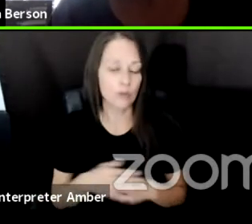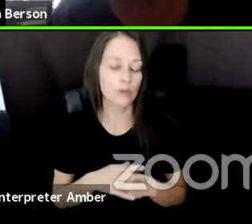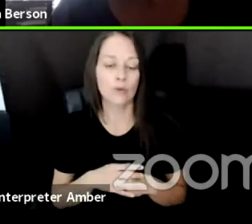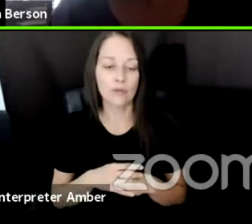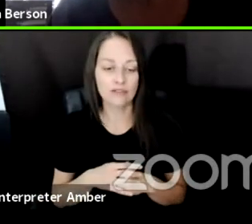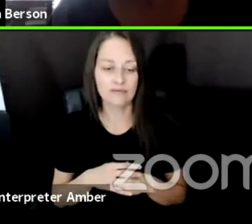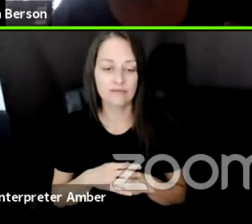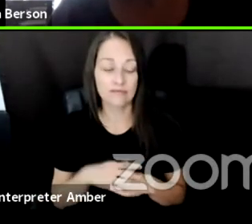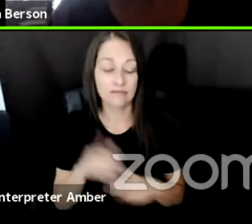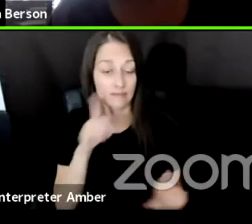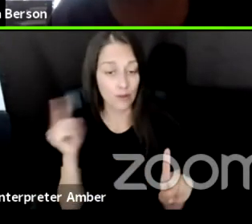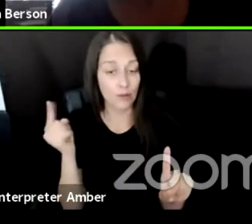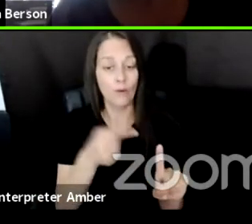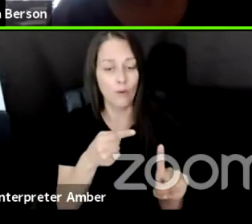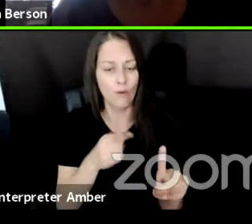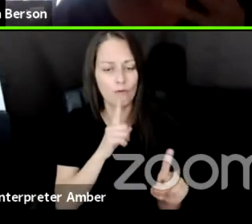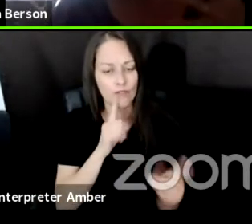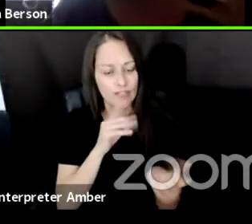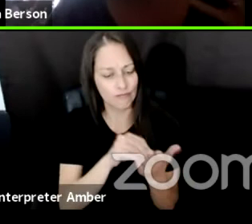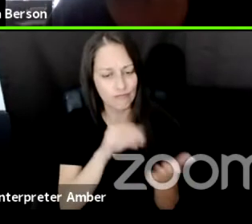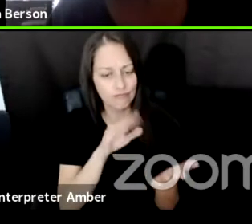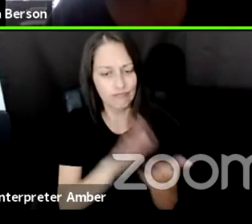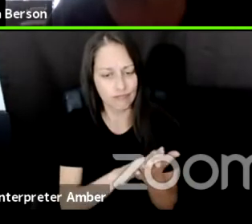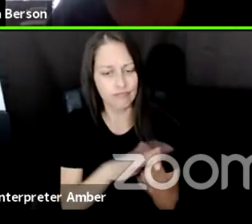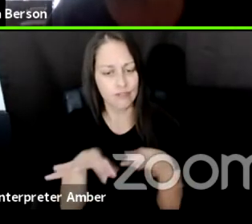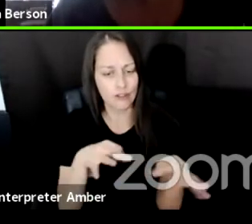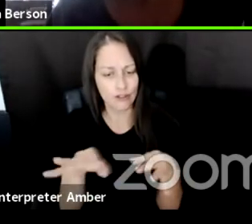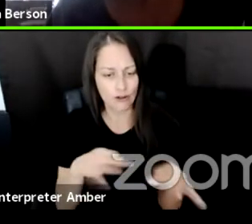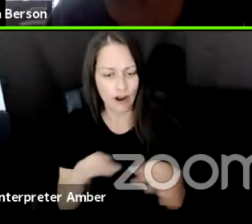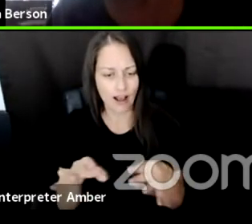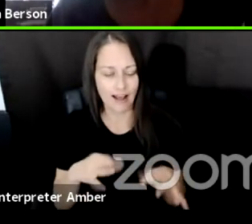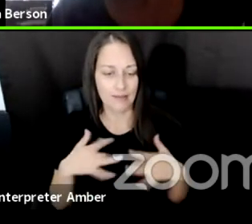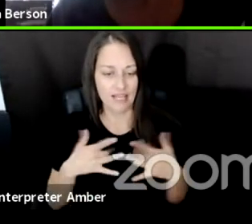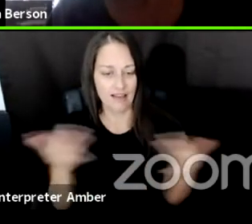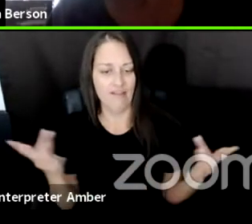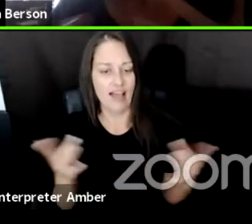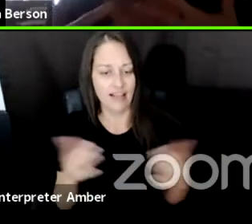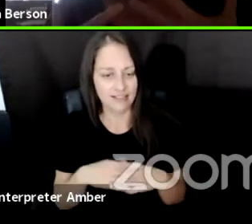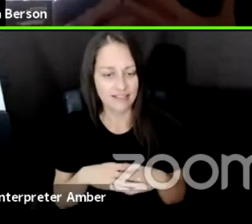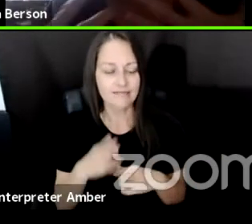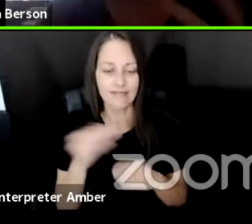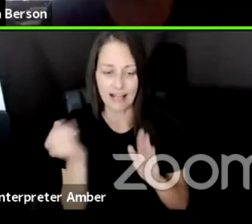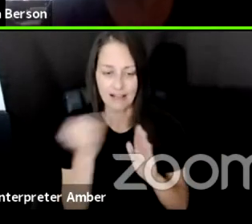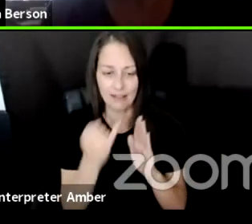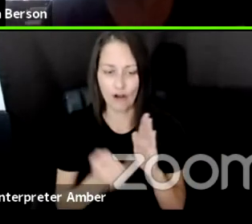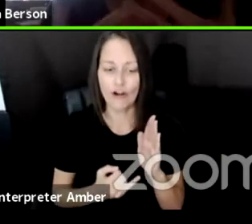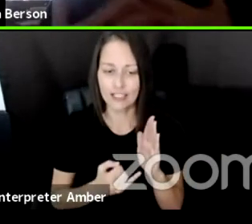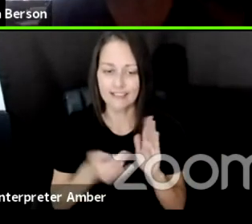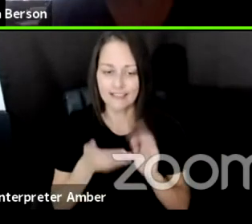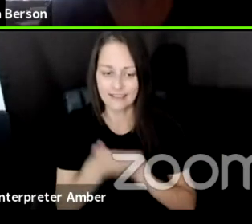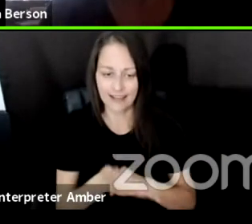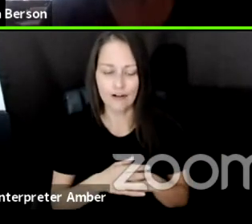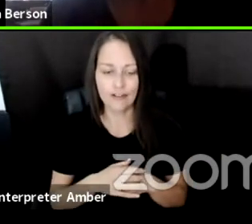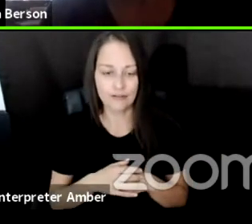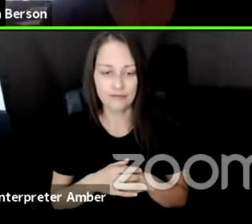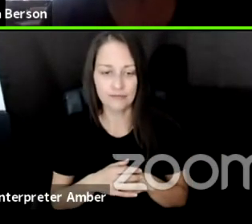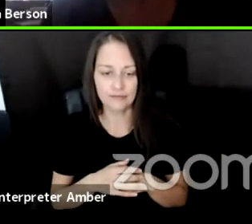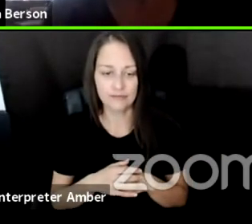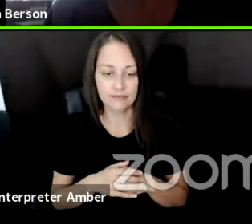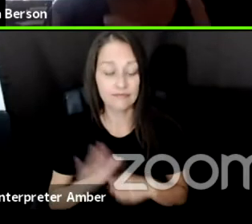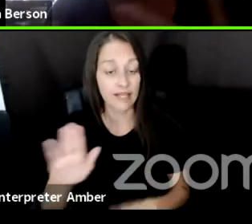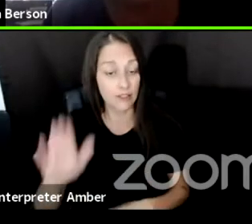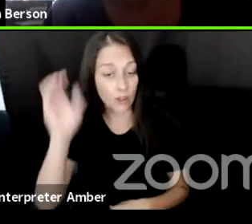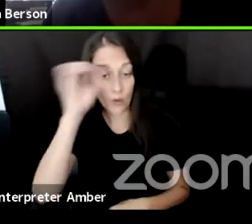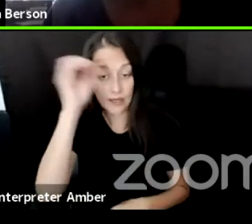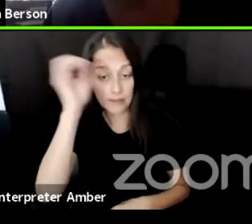describe the event, the artist behind it, and what in your opinion it amounts